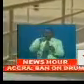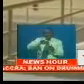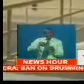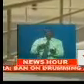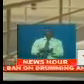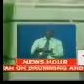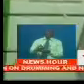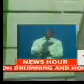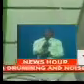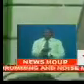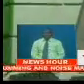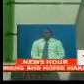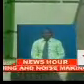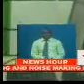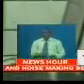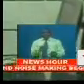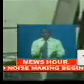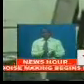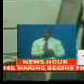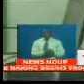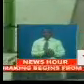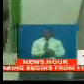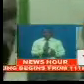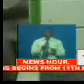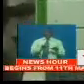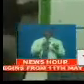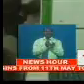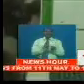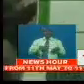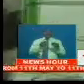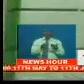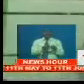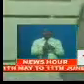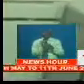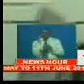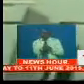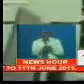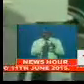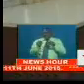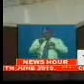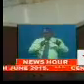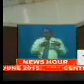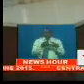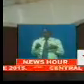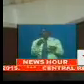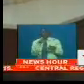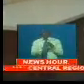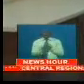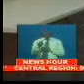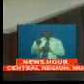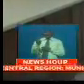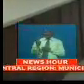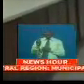internally generated funds. The Joss Hansen and Sony Group provided the state-of-the-art laboratory equipment at a cost of